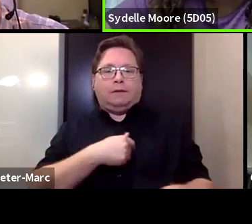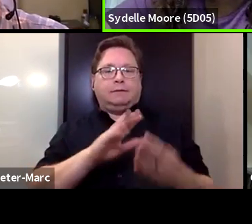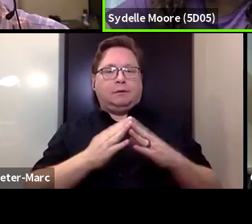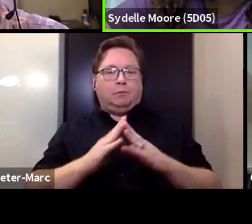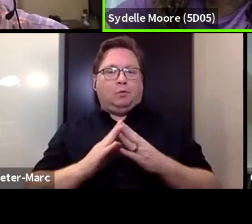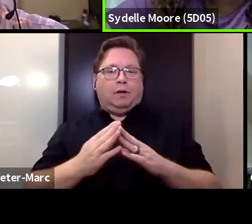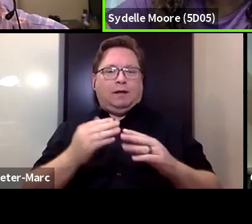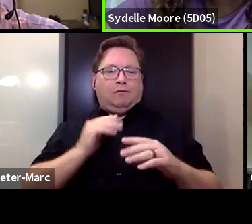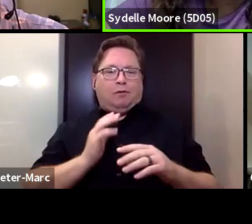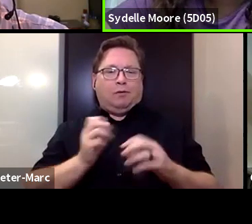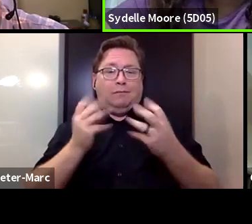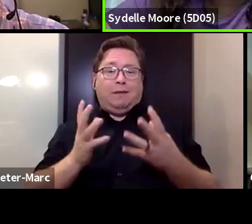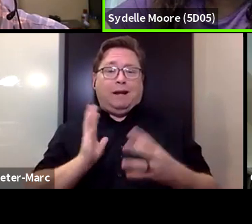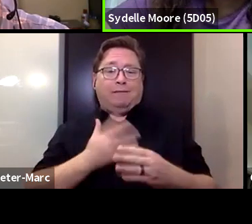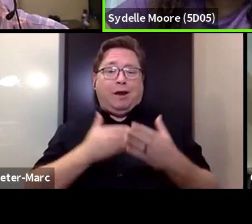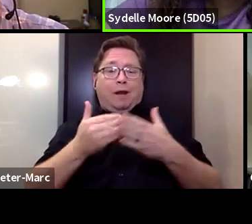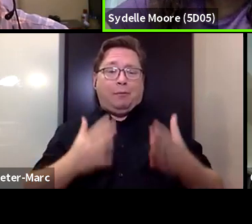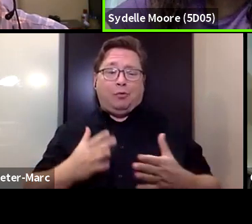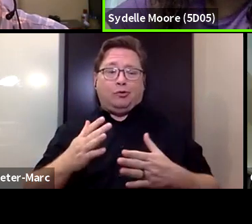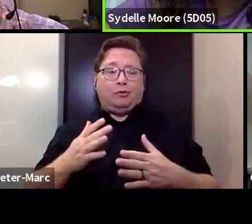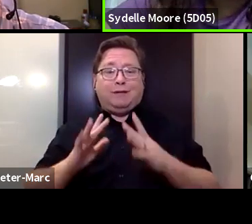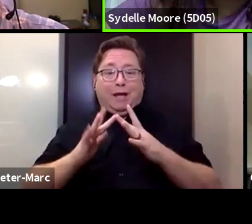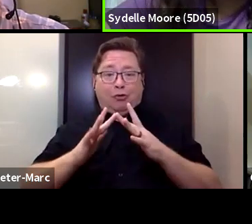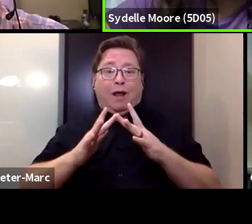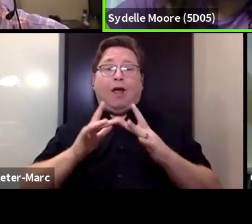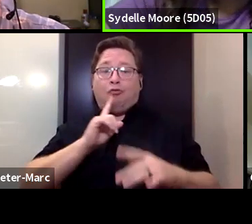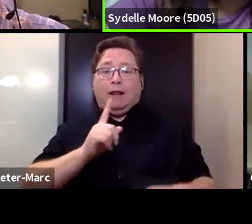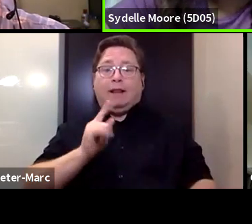our neighbors, you know, internet access really is a luxury.